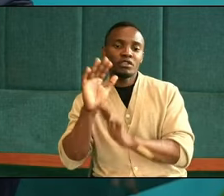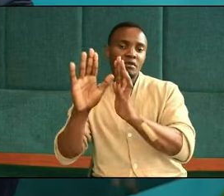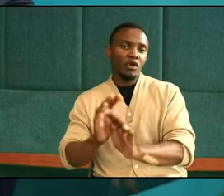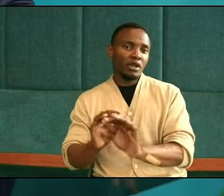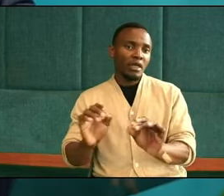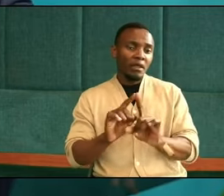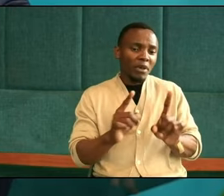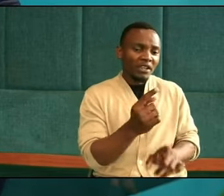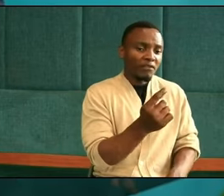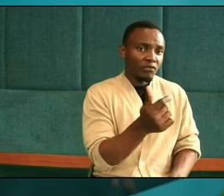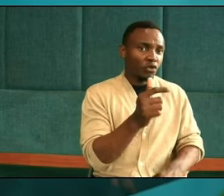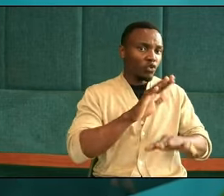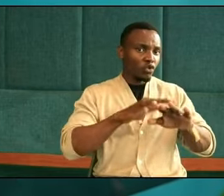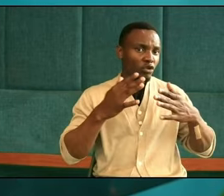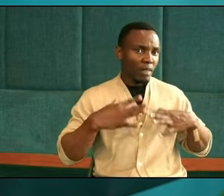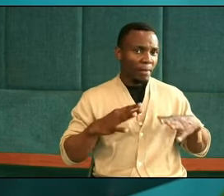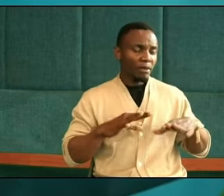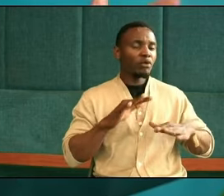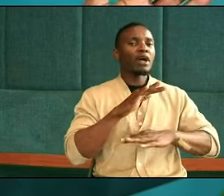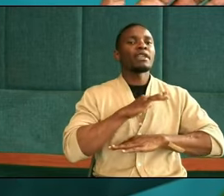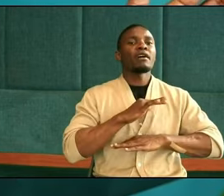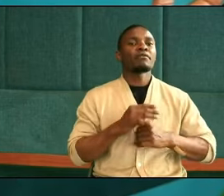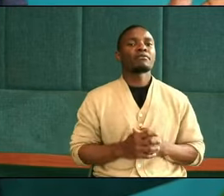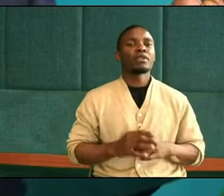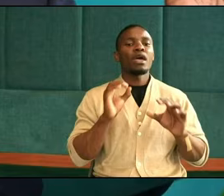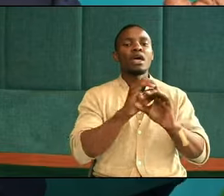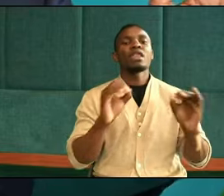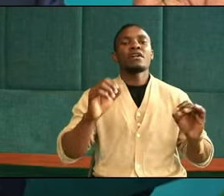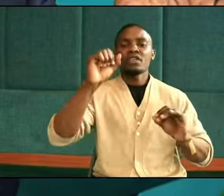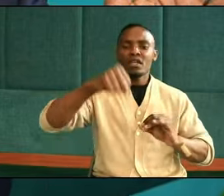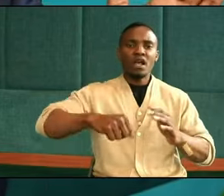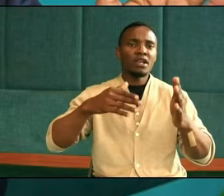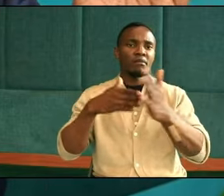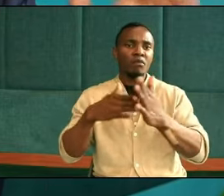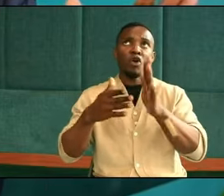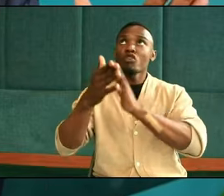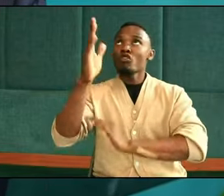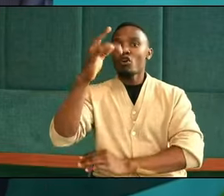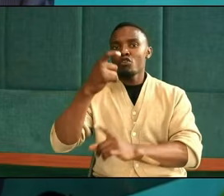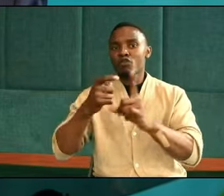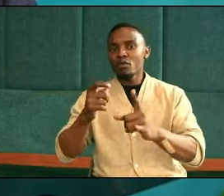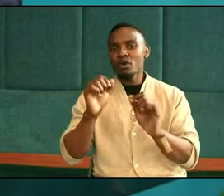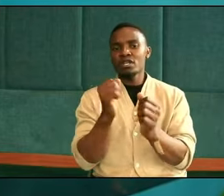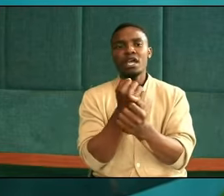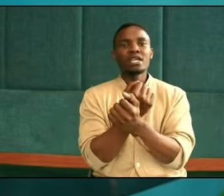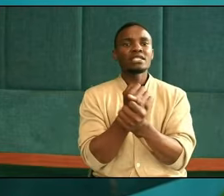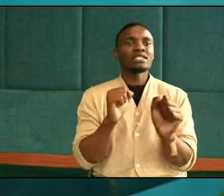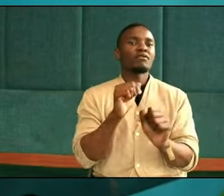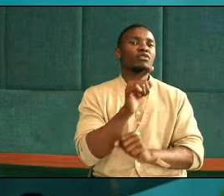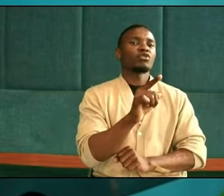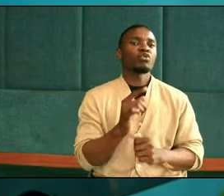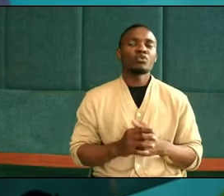enough. A few good women is just enough. Nothing can hinder the Lord from saving, whether by